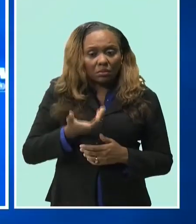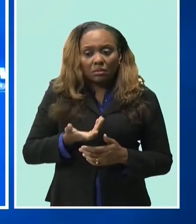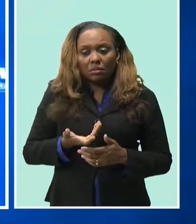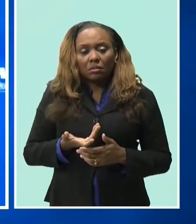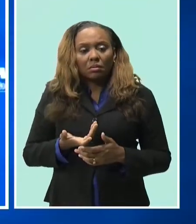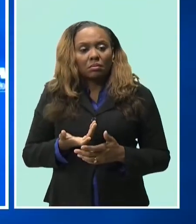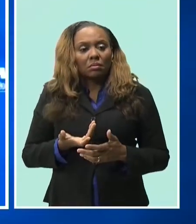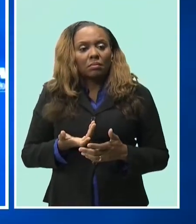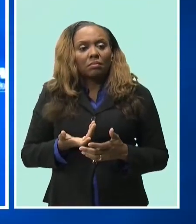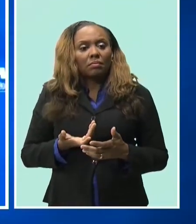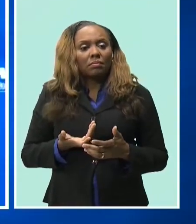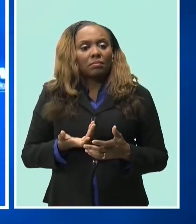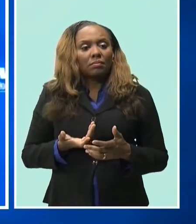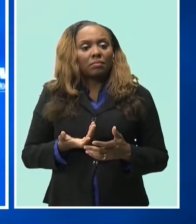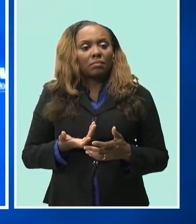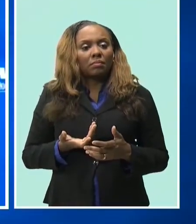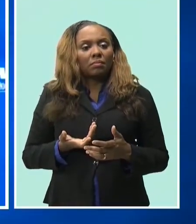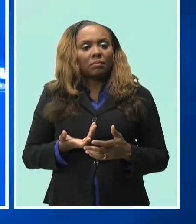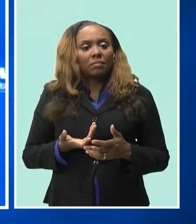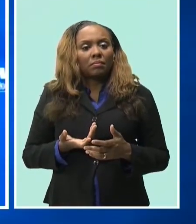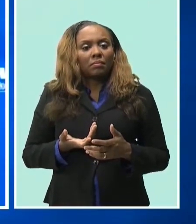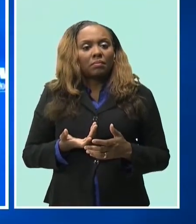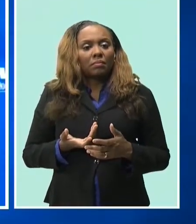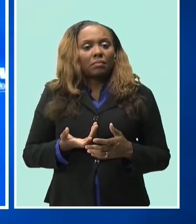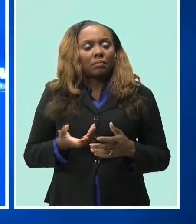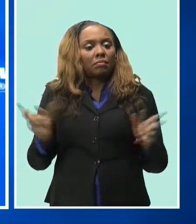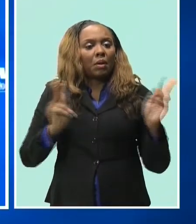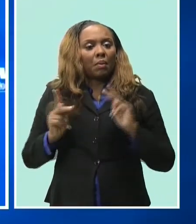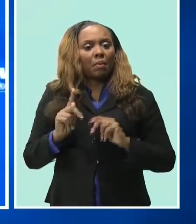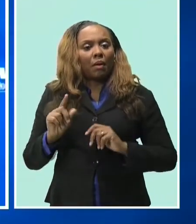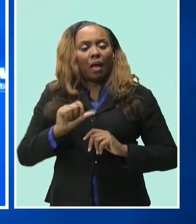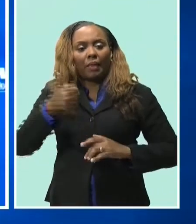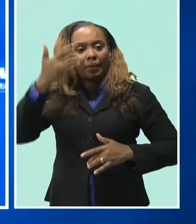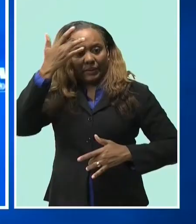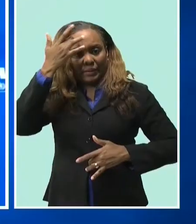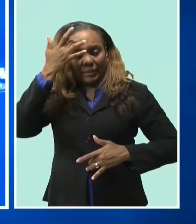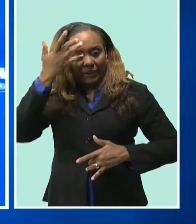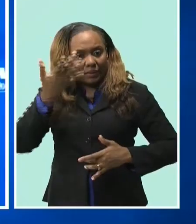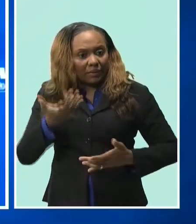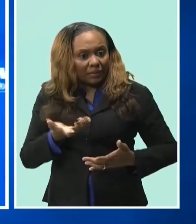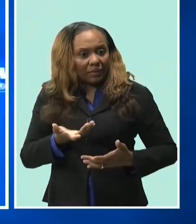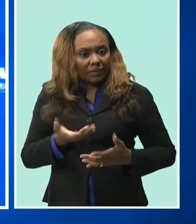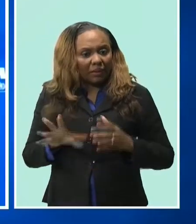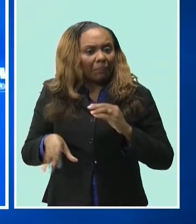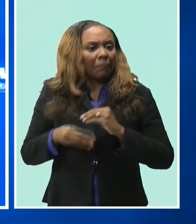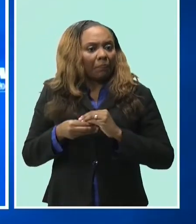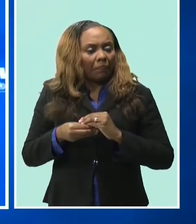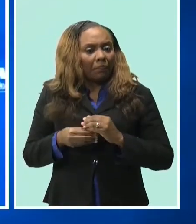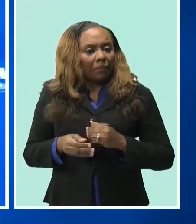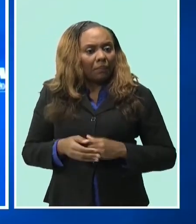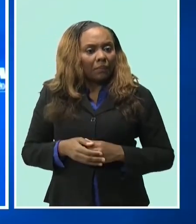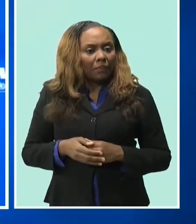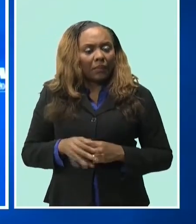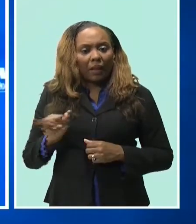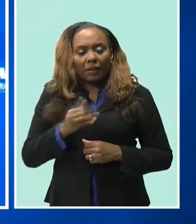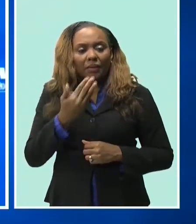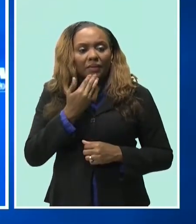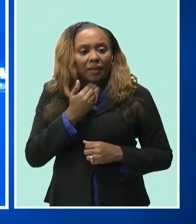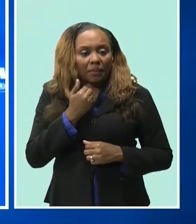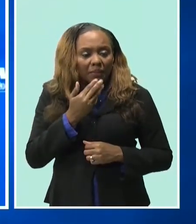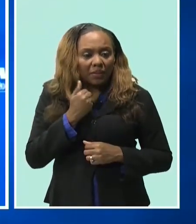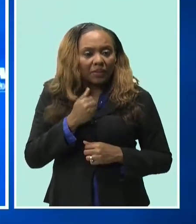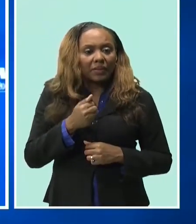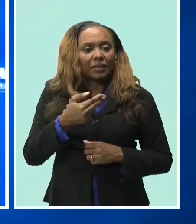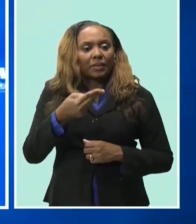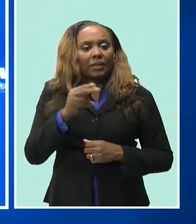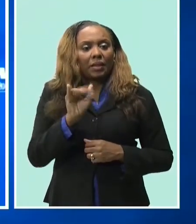then people with comorbidities like illnesses, which I mentioned, chronic diseases, diabetes, hypertension of